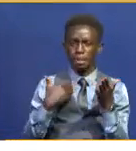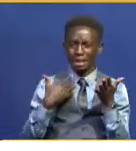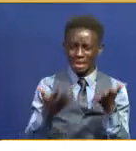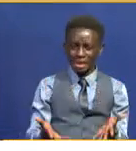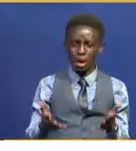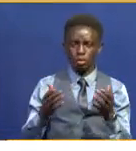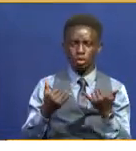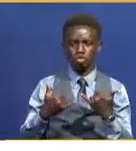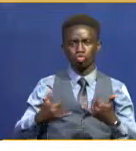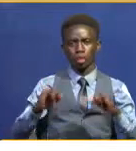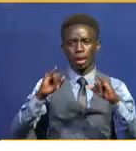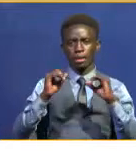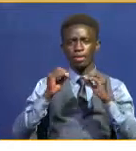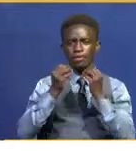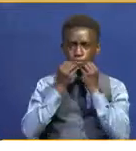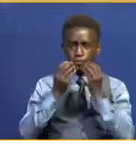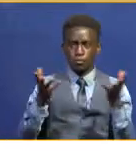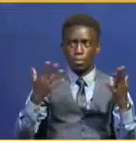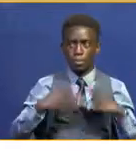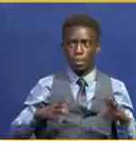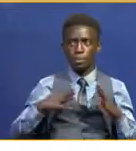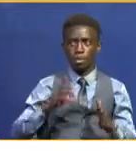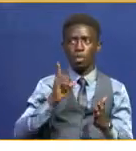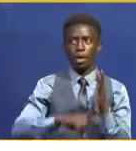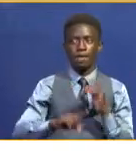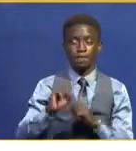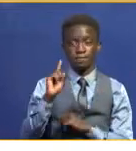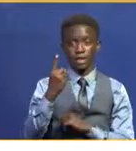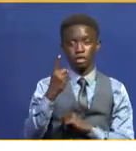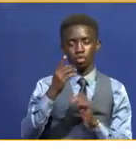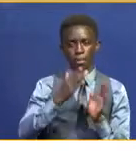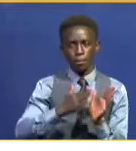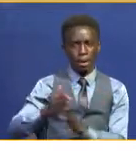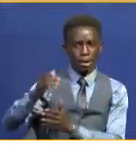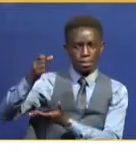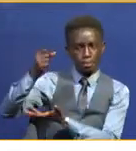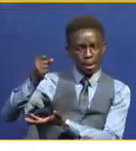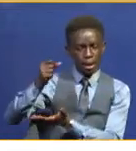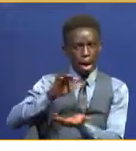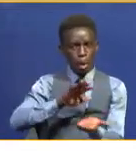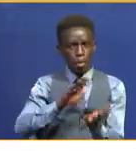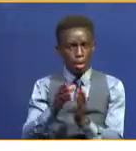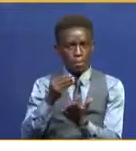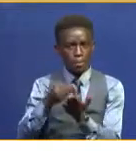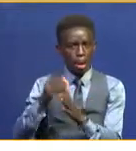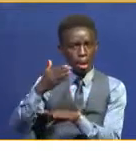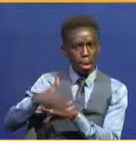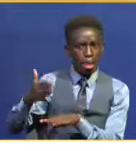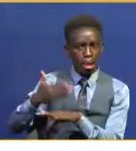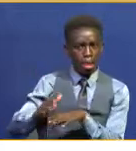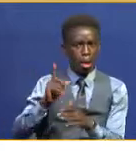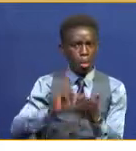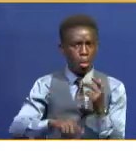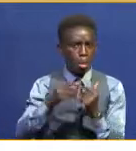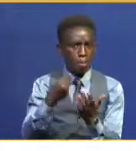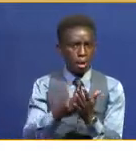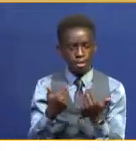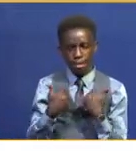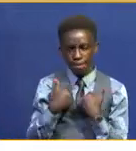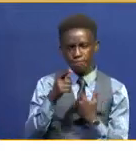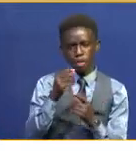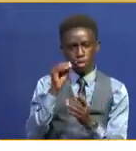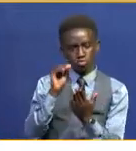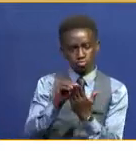is first of all, plan and budget how you're going to spend whatever amounts of money that you have. Set down your